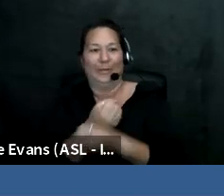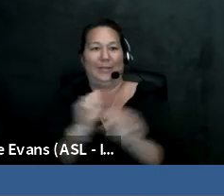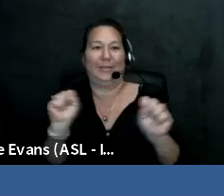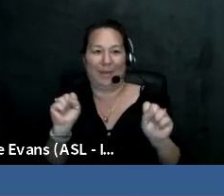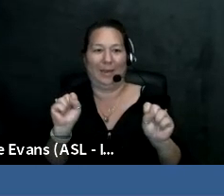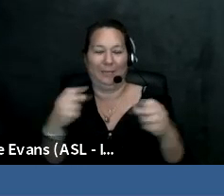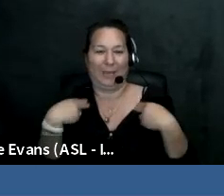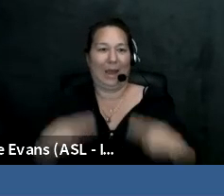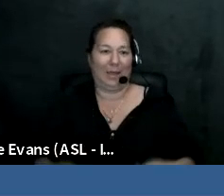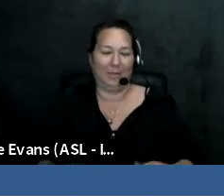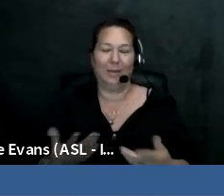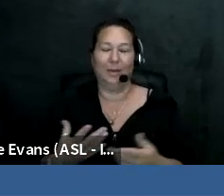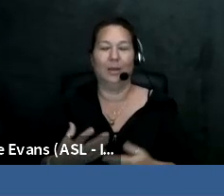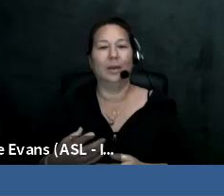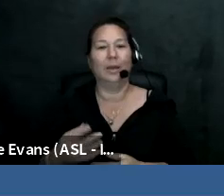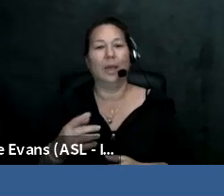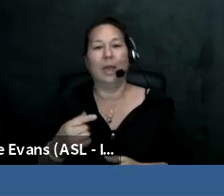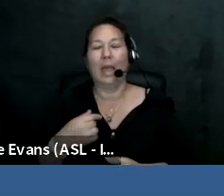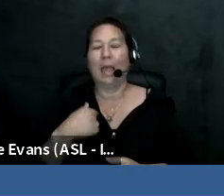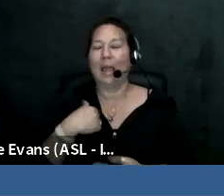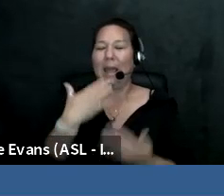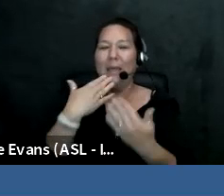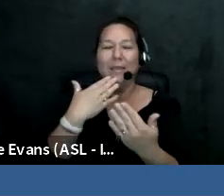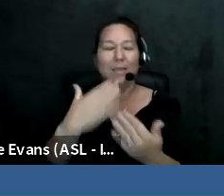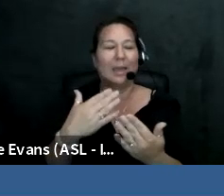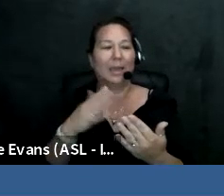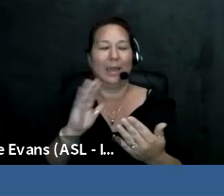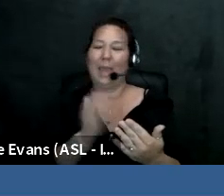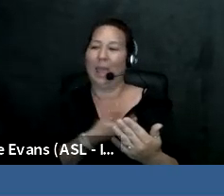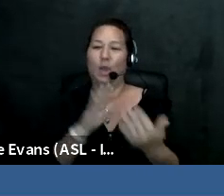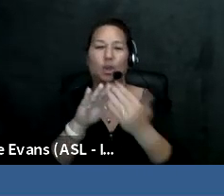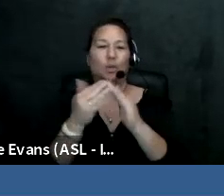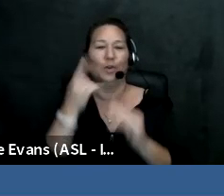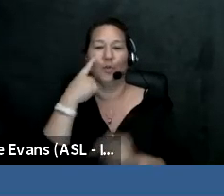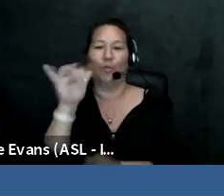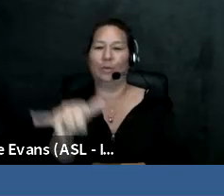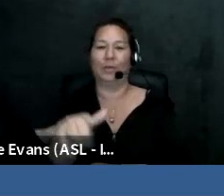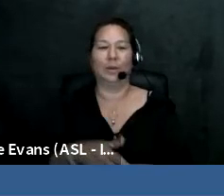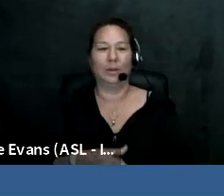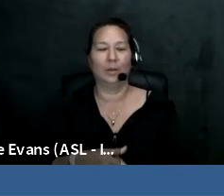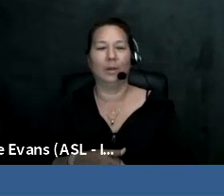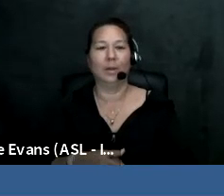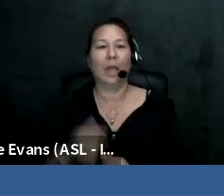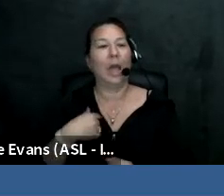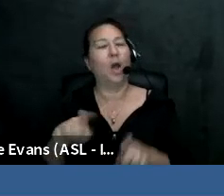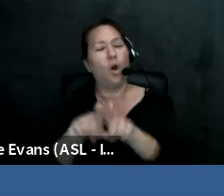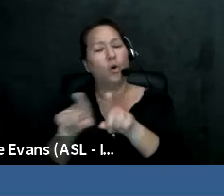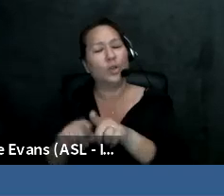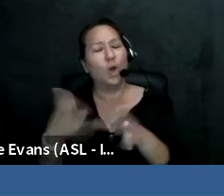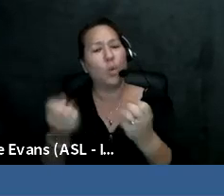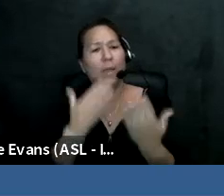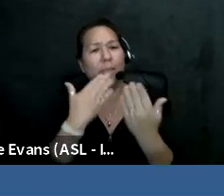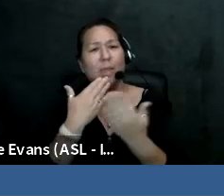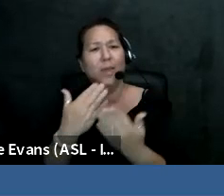of our community, and I thank the community for that. I also want to thank the community for the